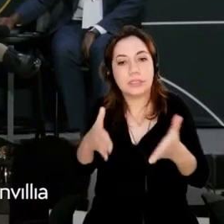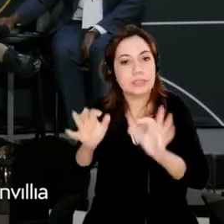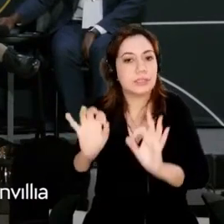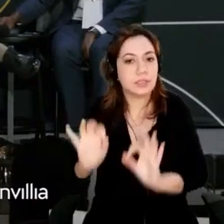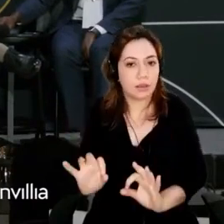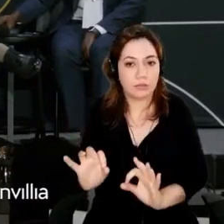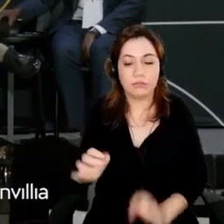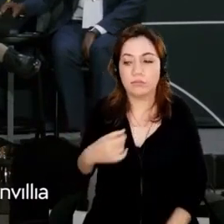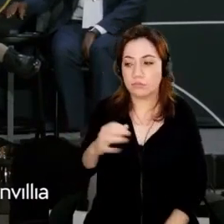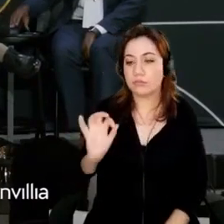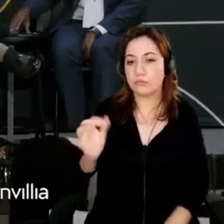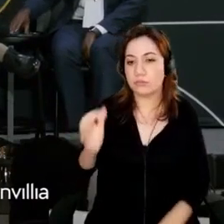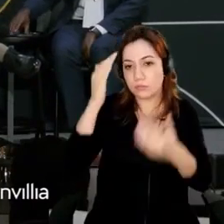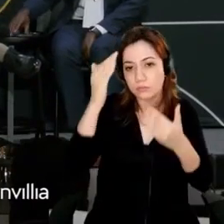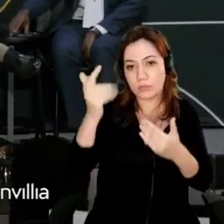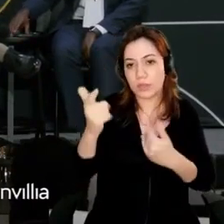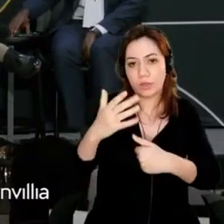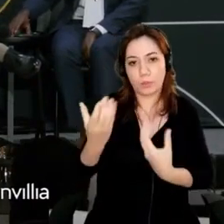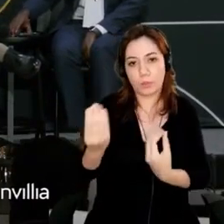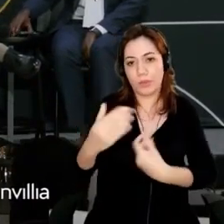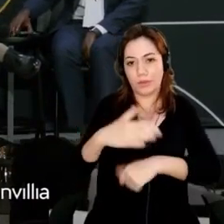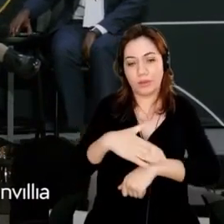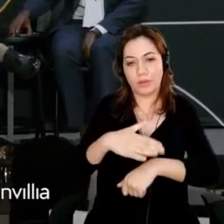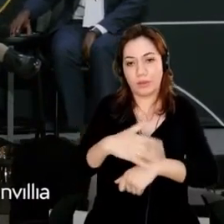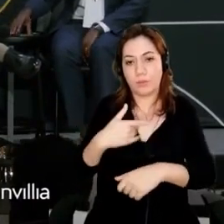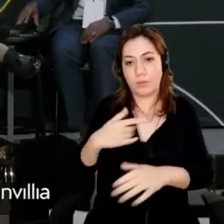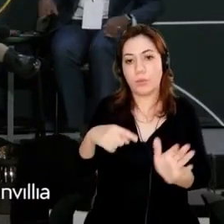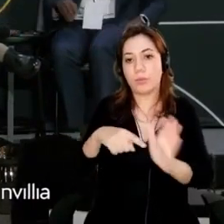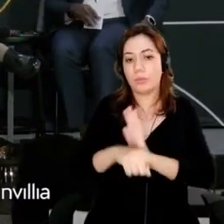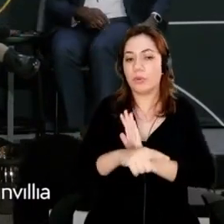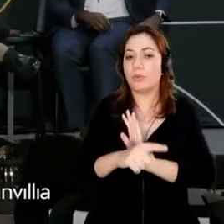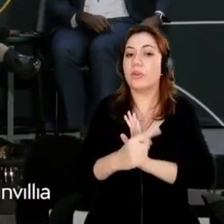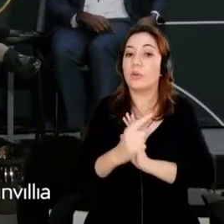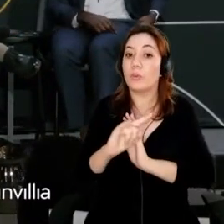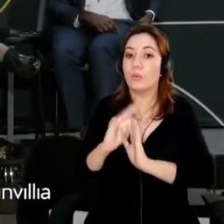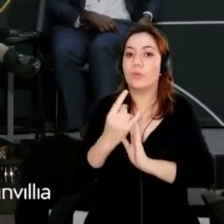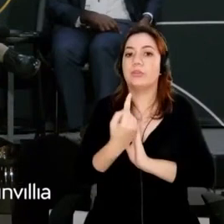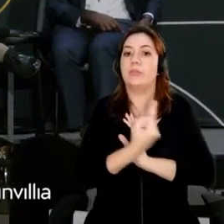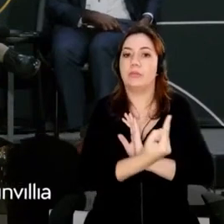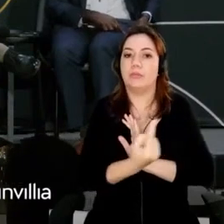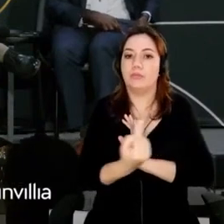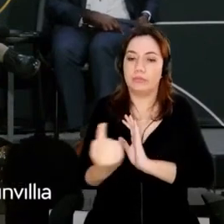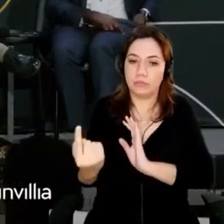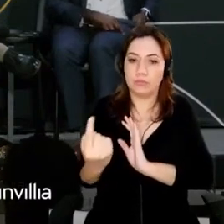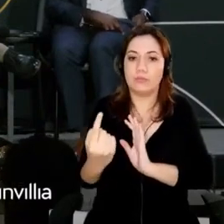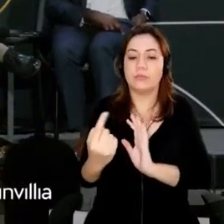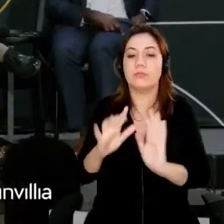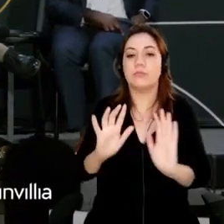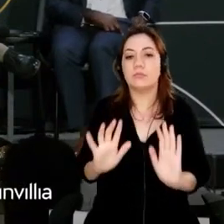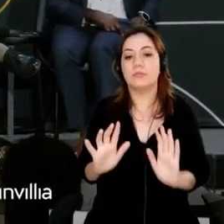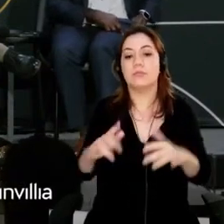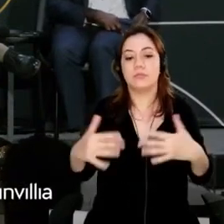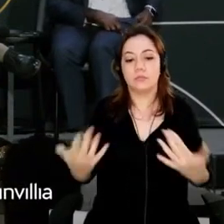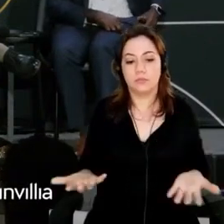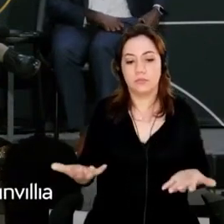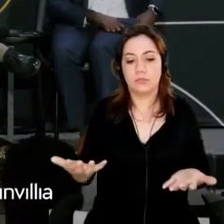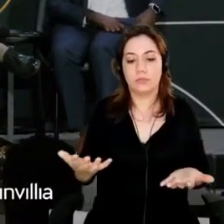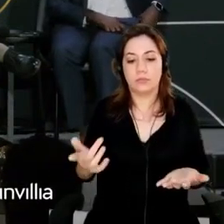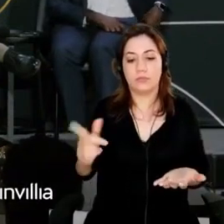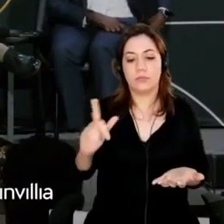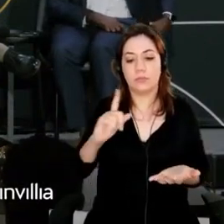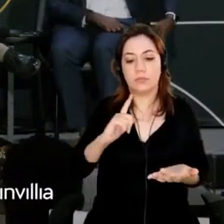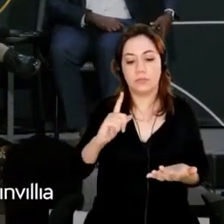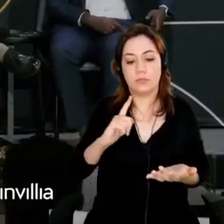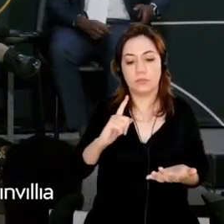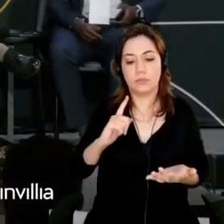so I'll have a final question for each of you. Of all possible concerns, which